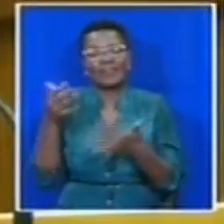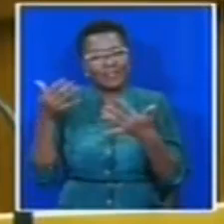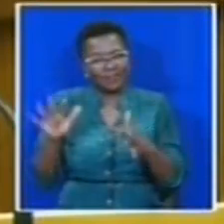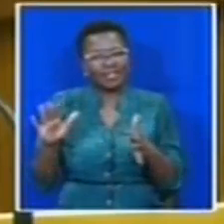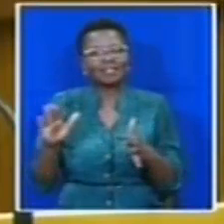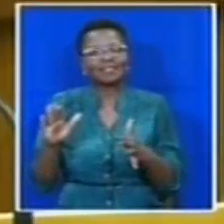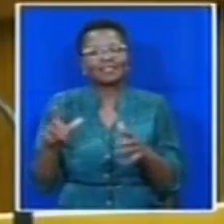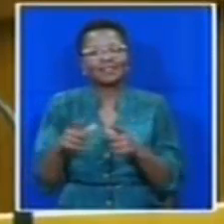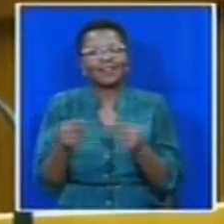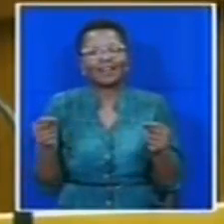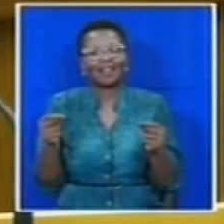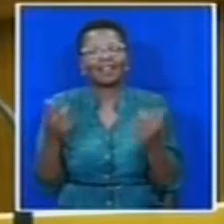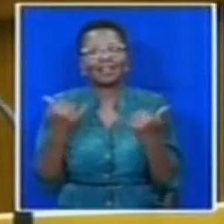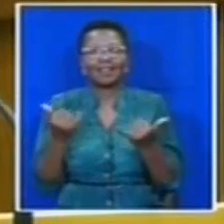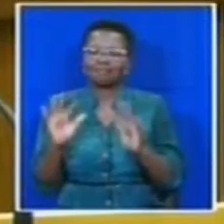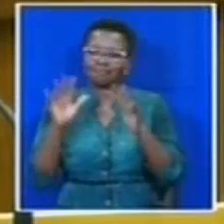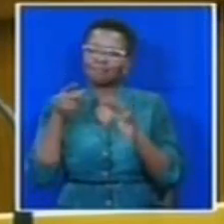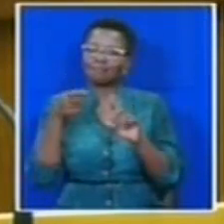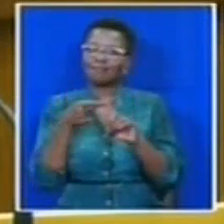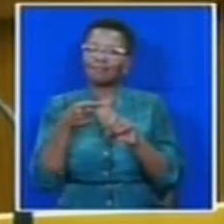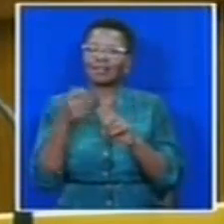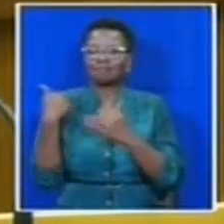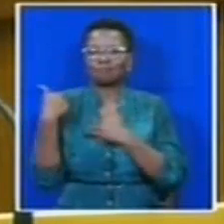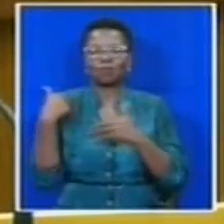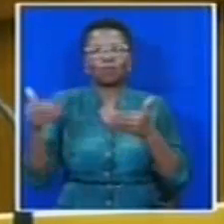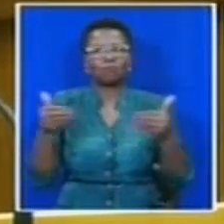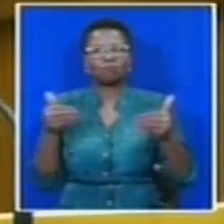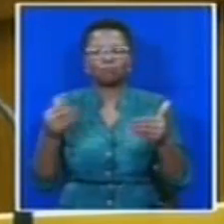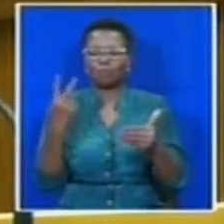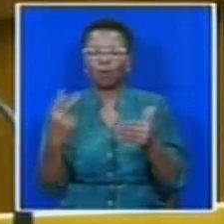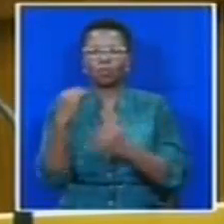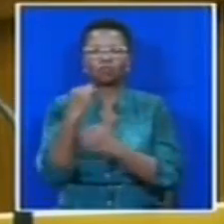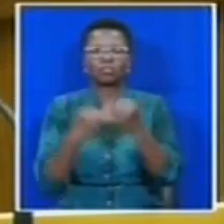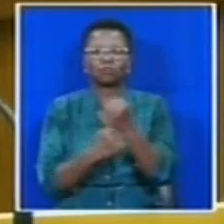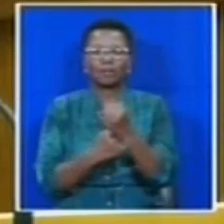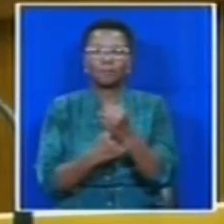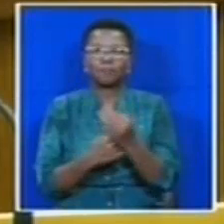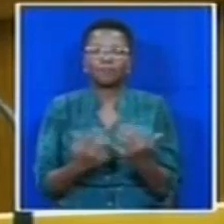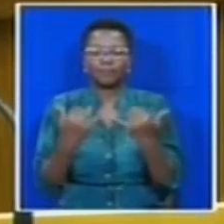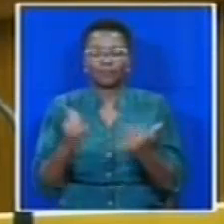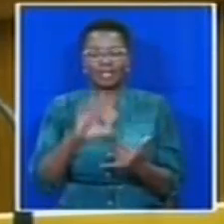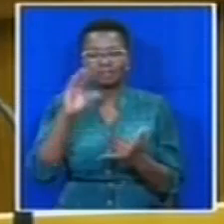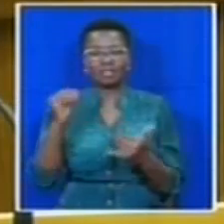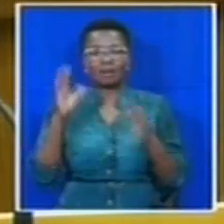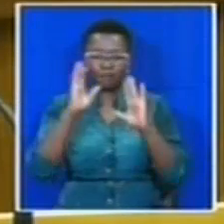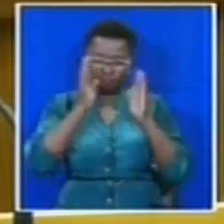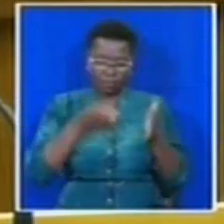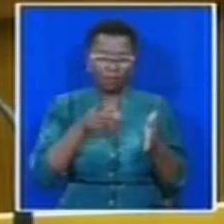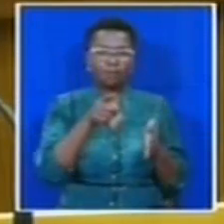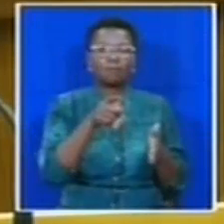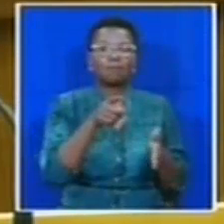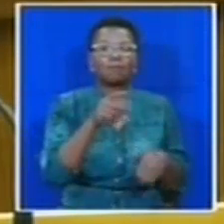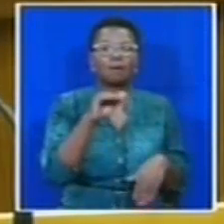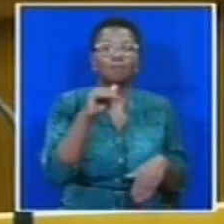And our congratulations are due to the curator. South Africa has soundly capitalized banks and strong